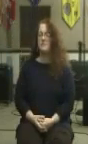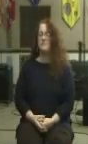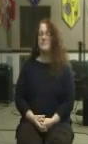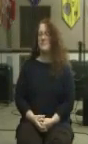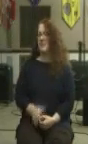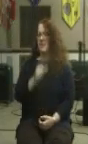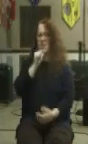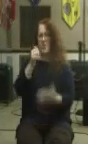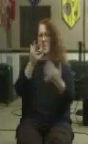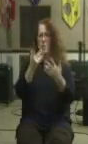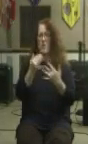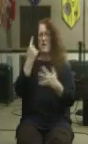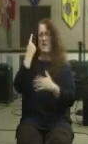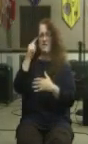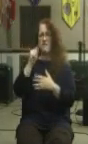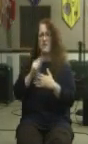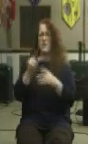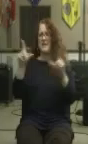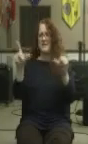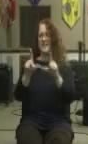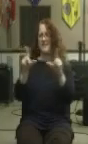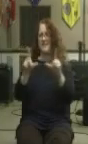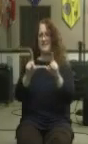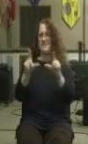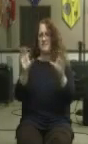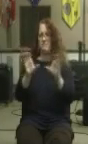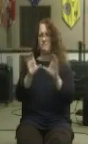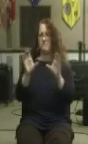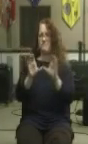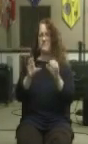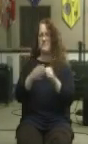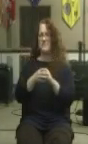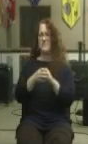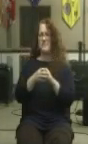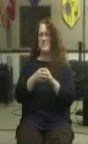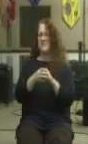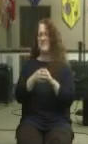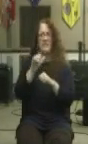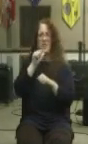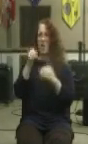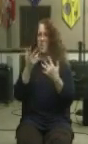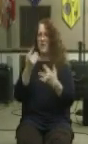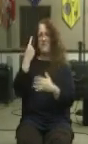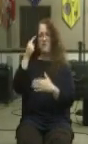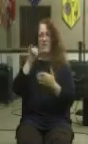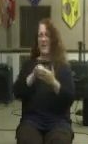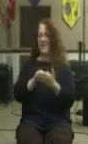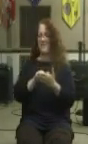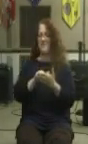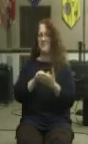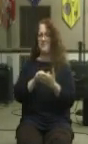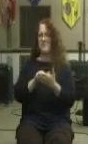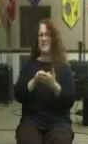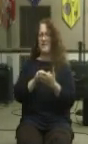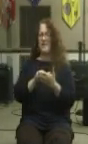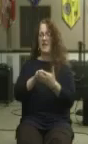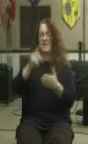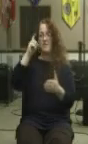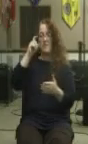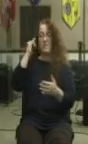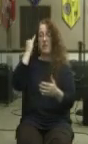now. They're not waiting for you to get credentialed and get a license. They're not waiting for